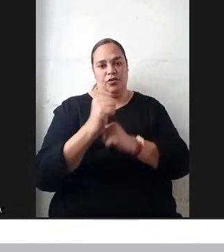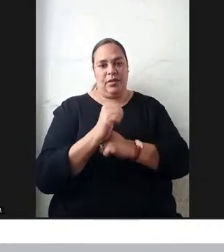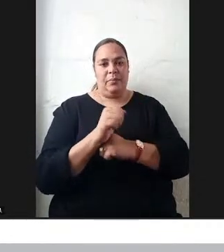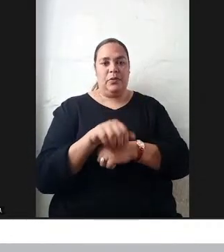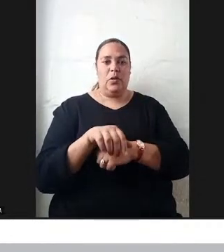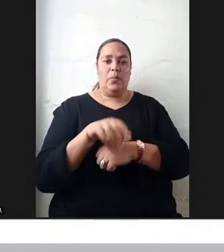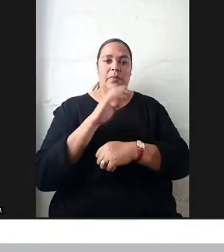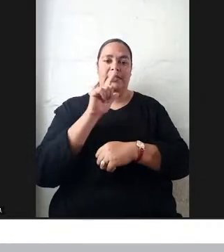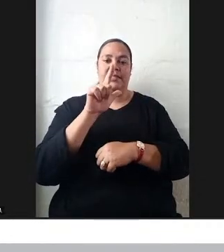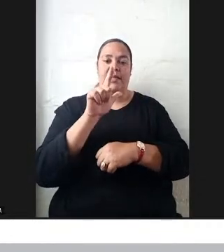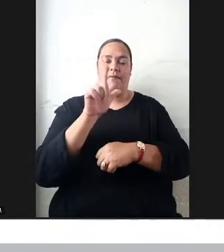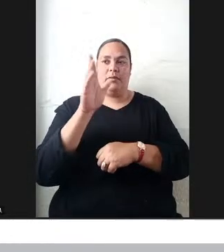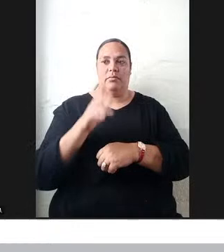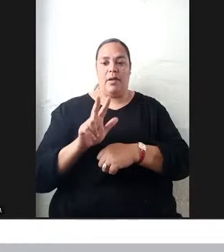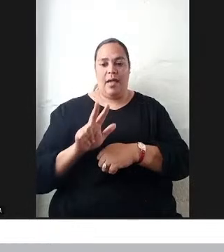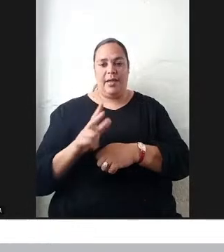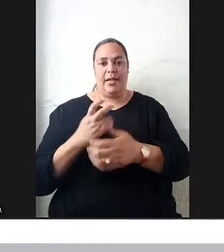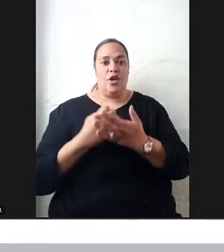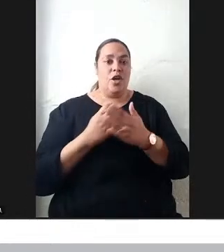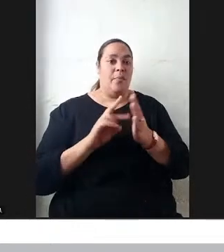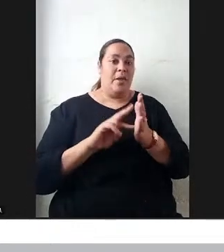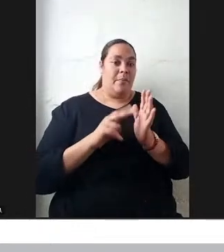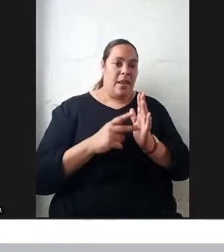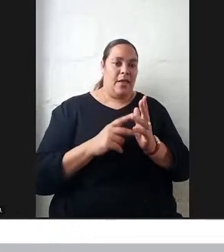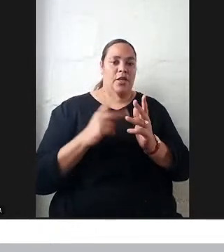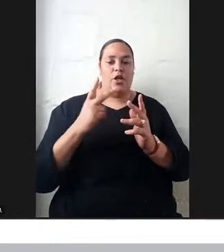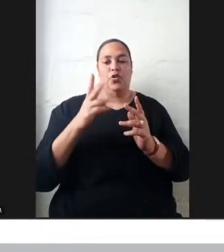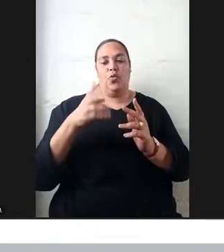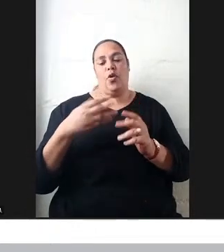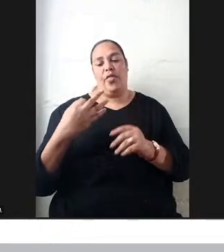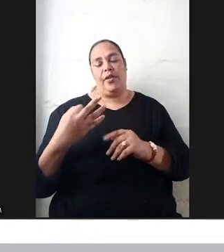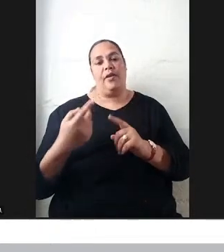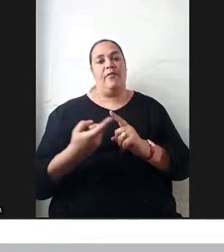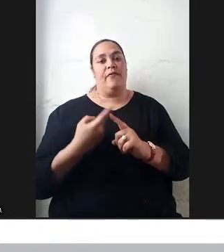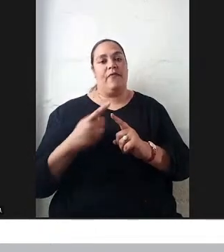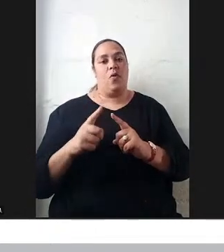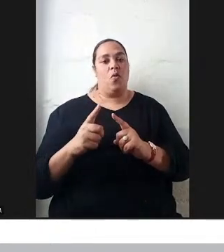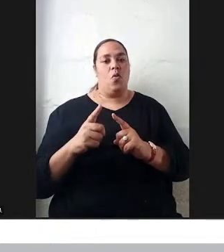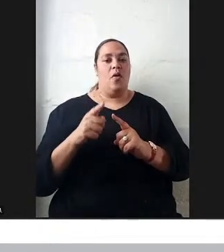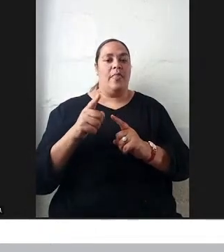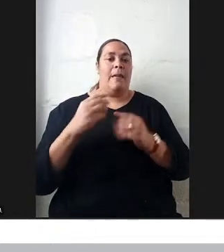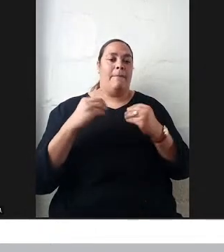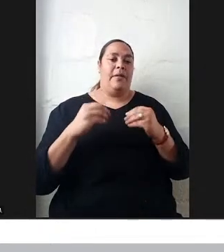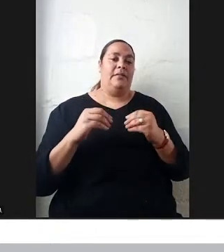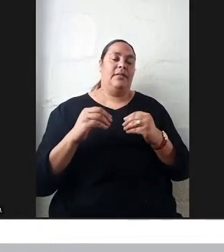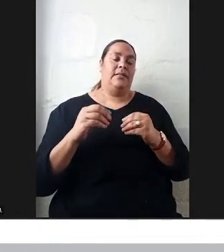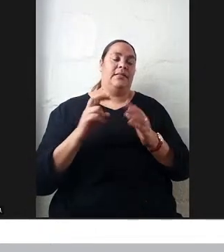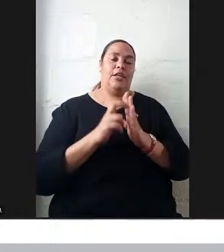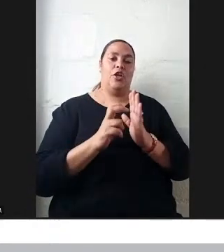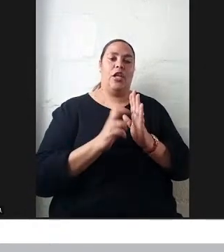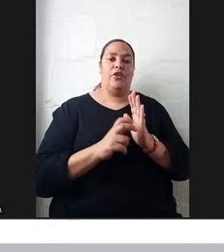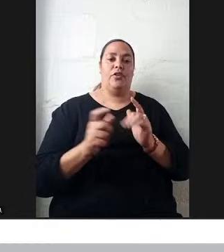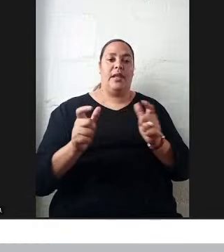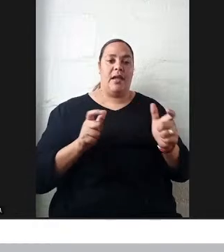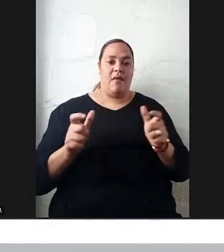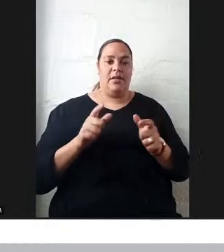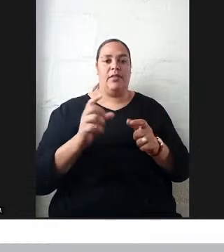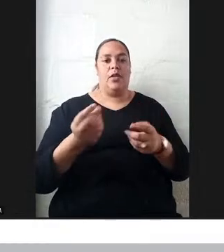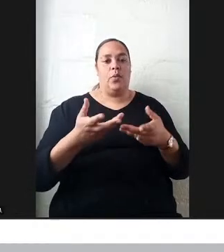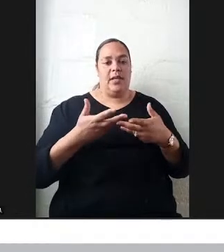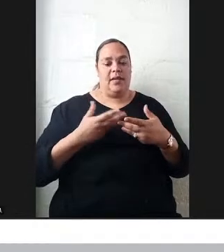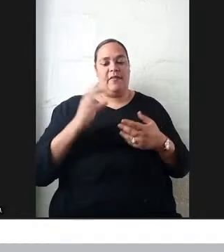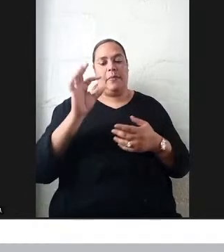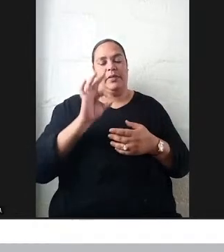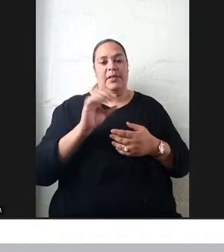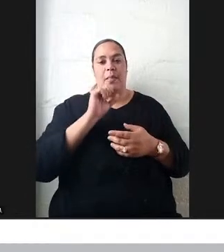6 out of 7 out of 8 in economic planning and 2 out of 3 in terms of business regulation and governance, which would then give you your percentage that you're